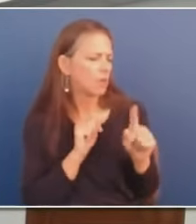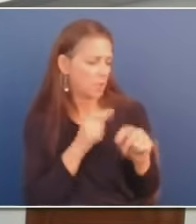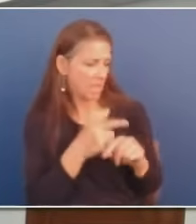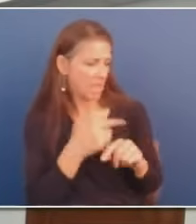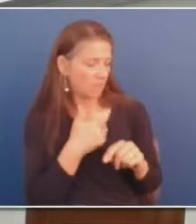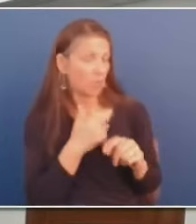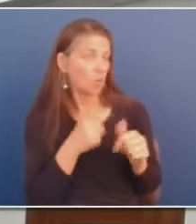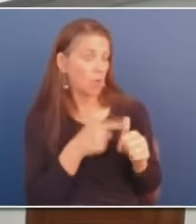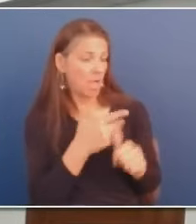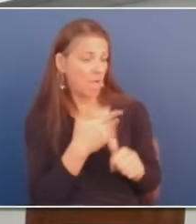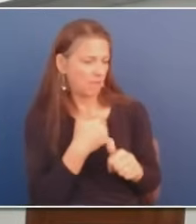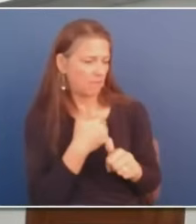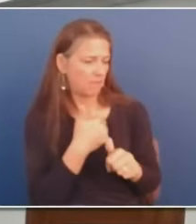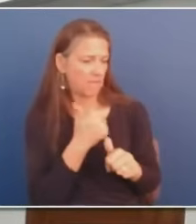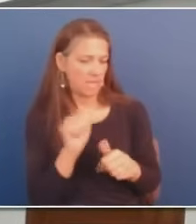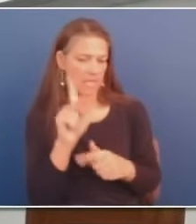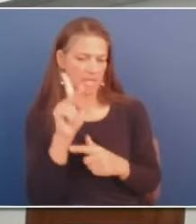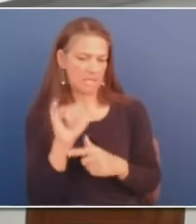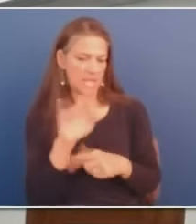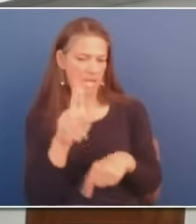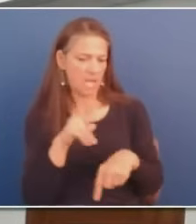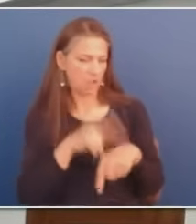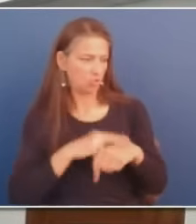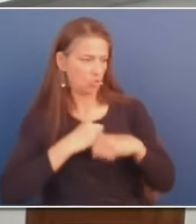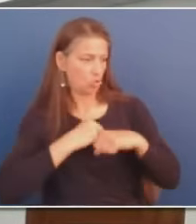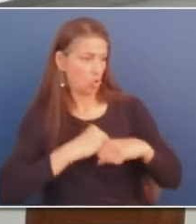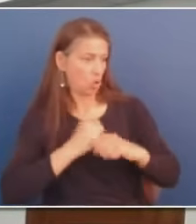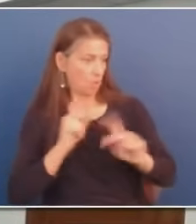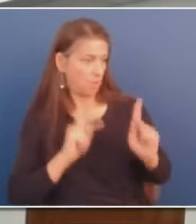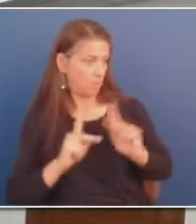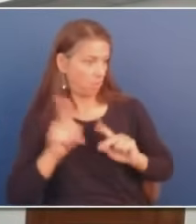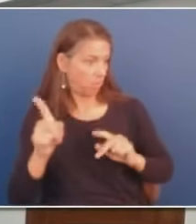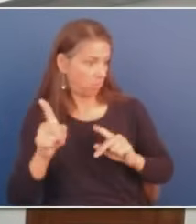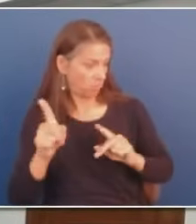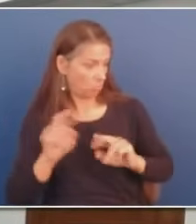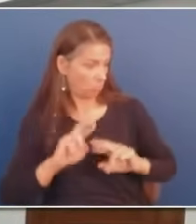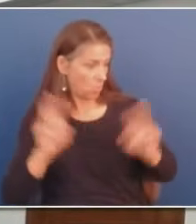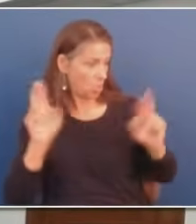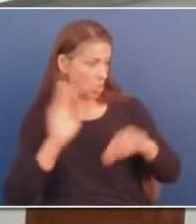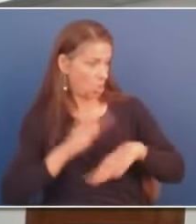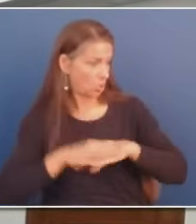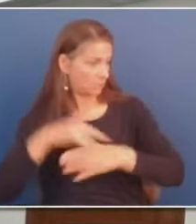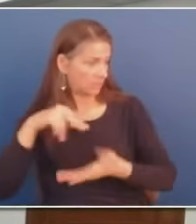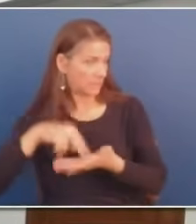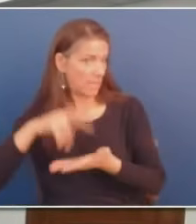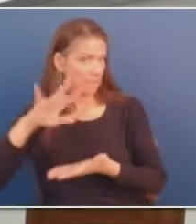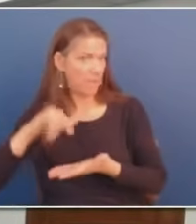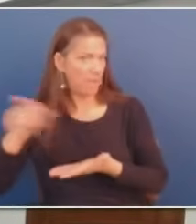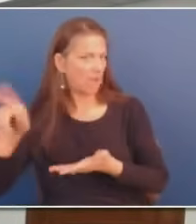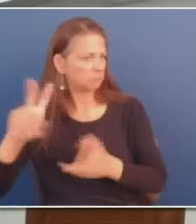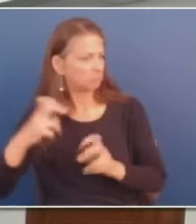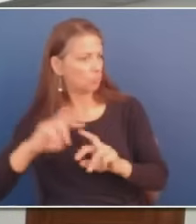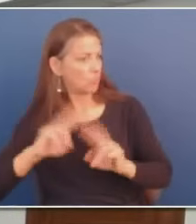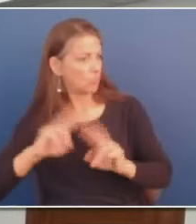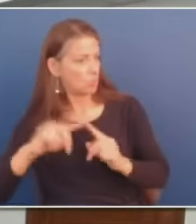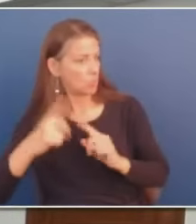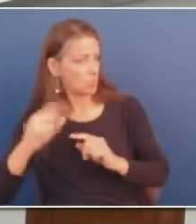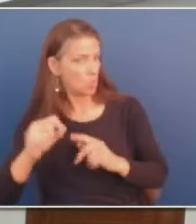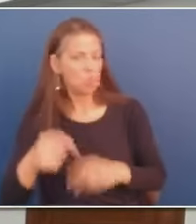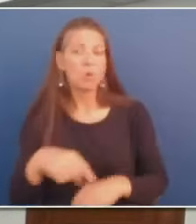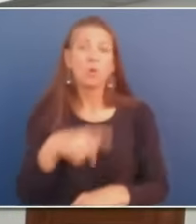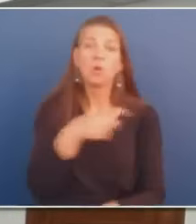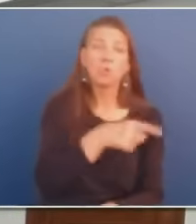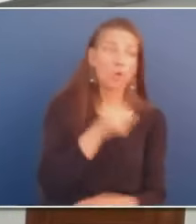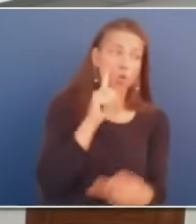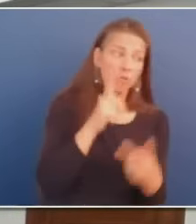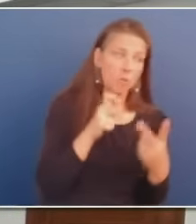Do we have any Kentucky National Guard folks been put on standby or activated? And secondly, have you heard anything from Washington